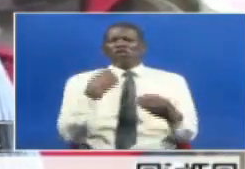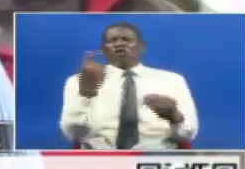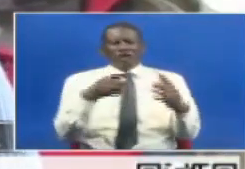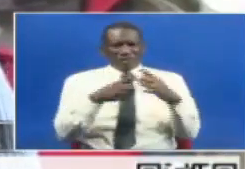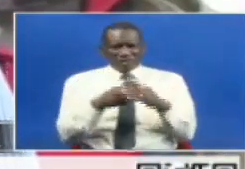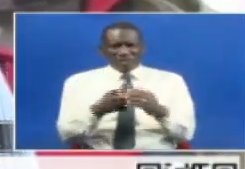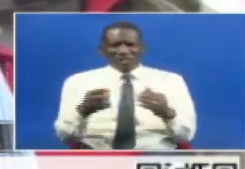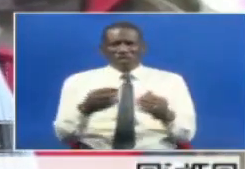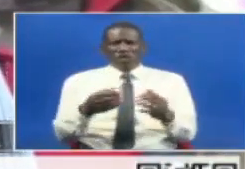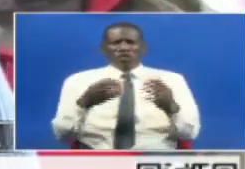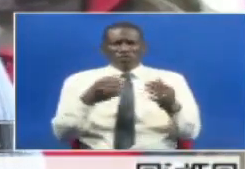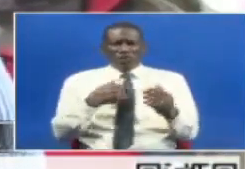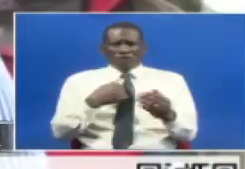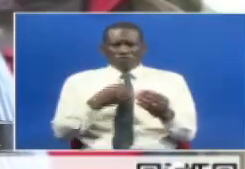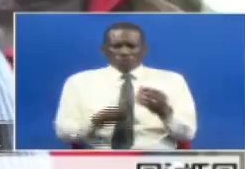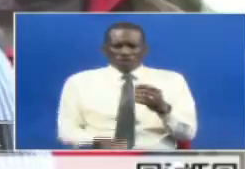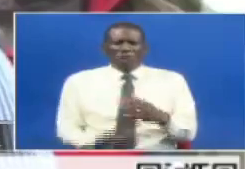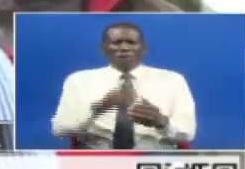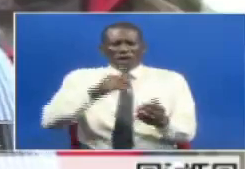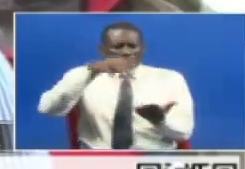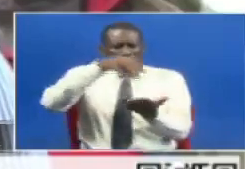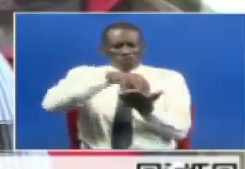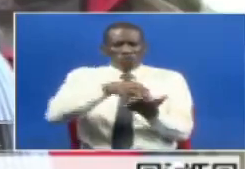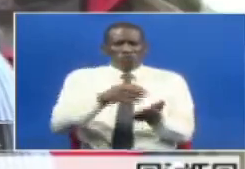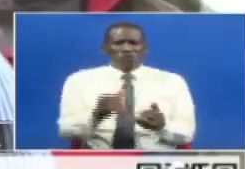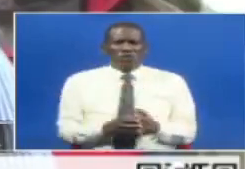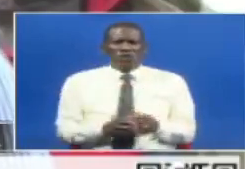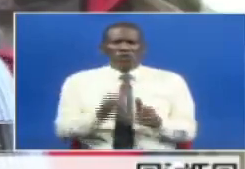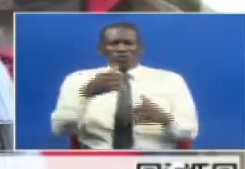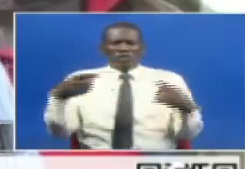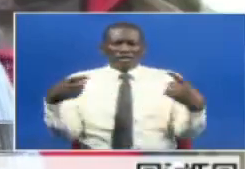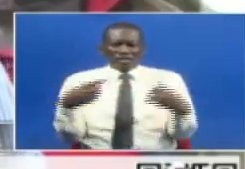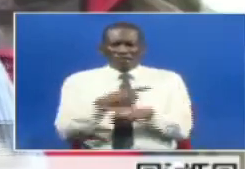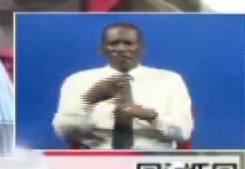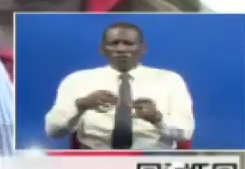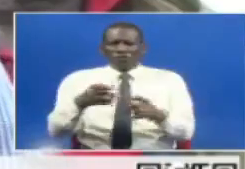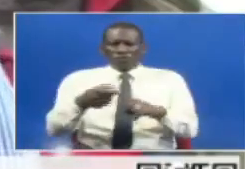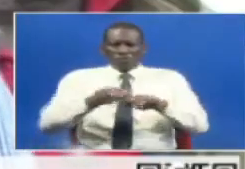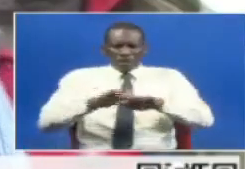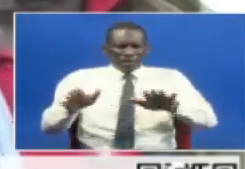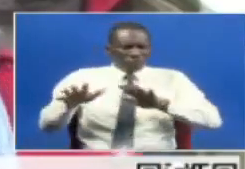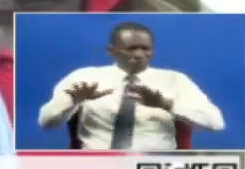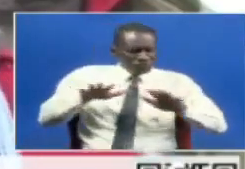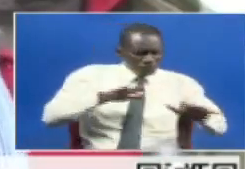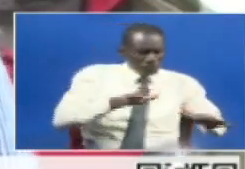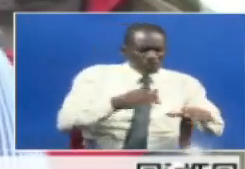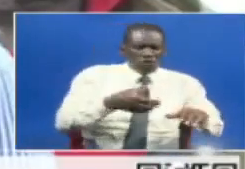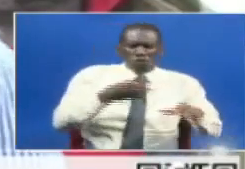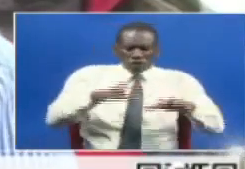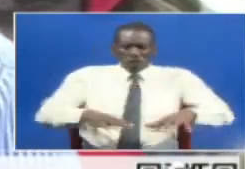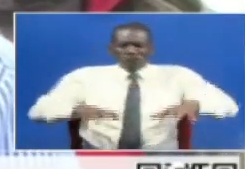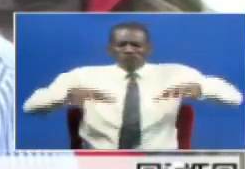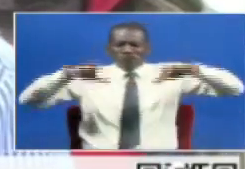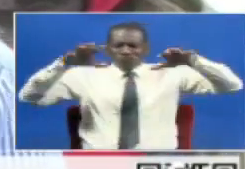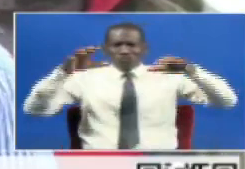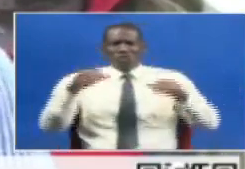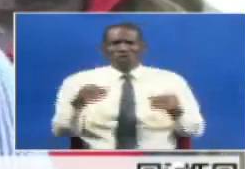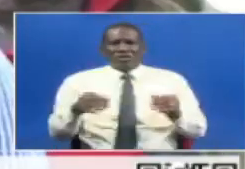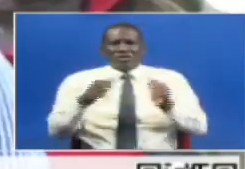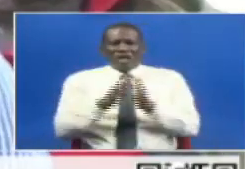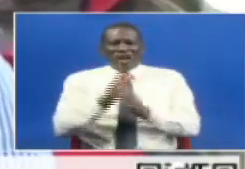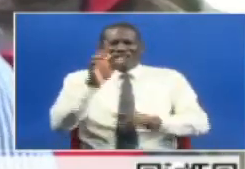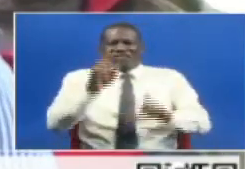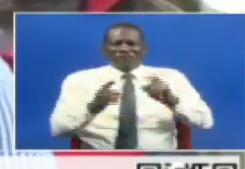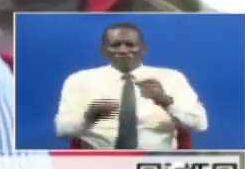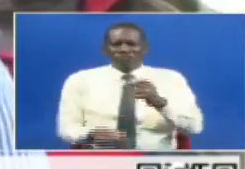set other scenarios that are different from landslides, floods, maybe with floods, fire outbreaks and